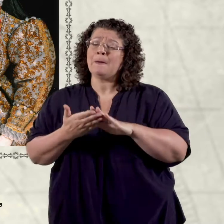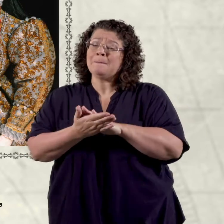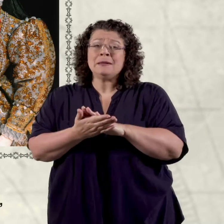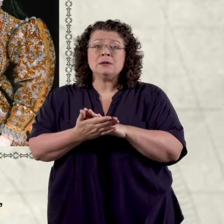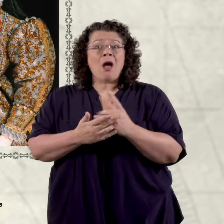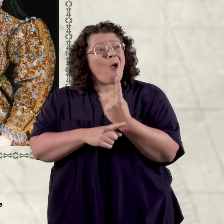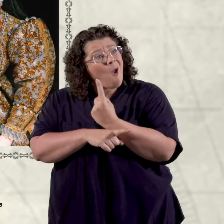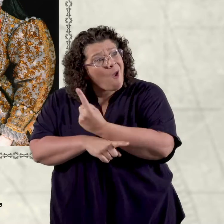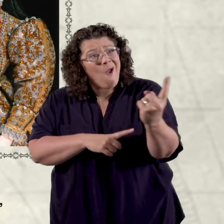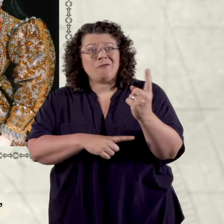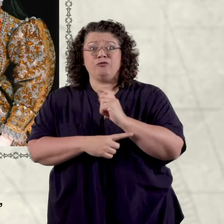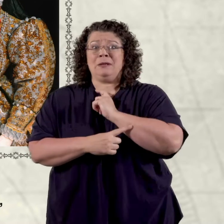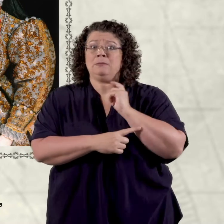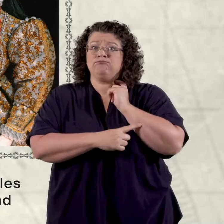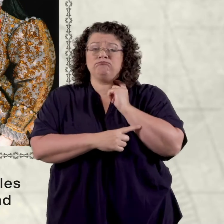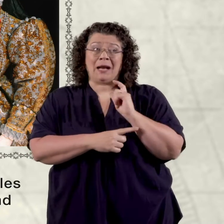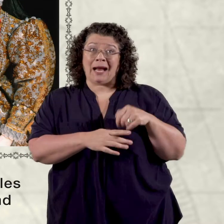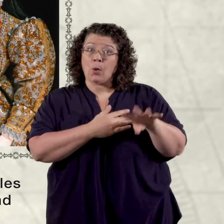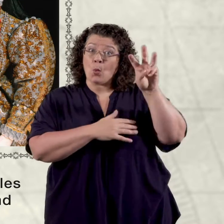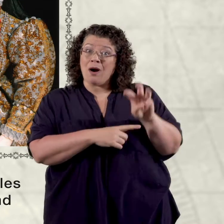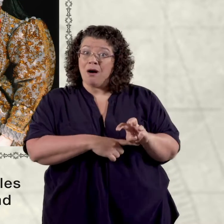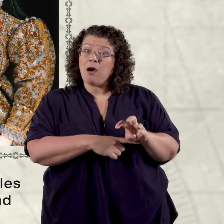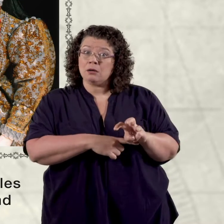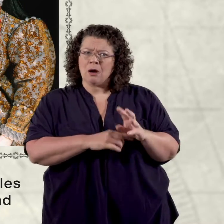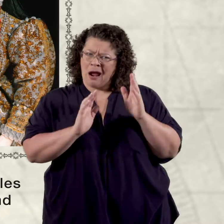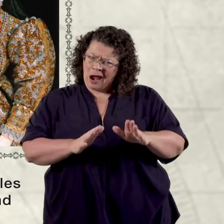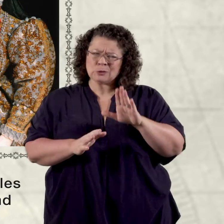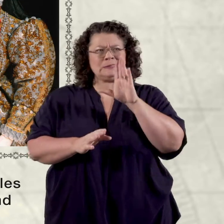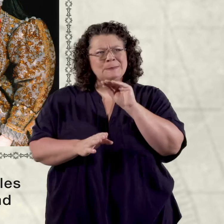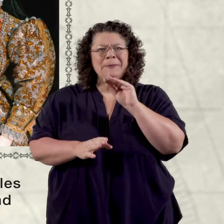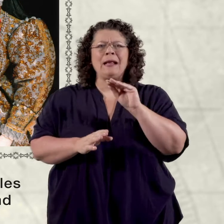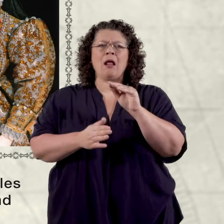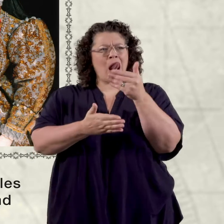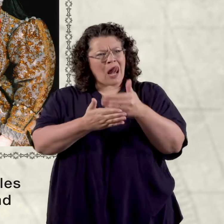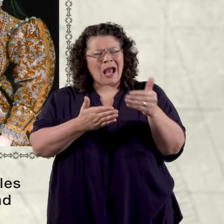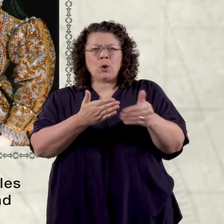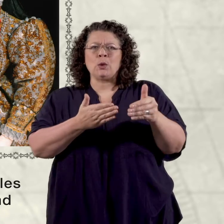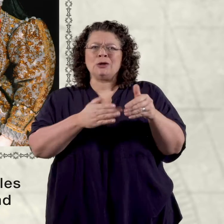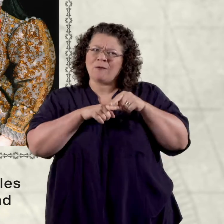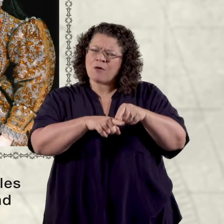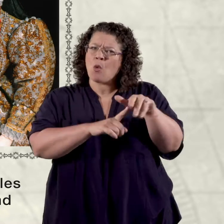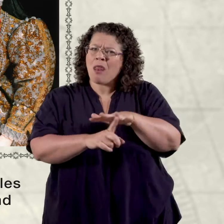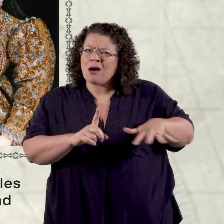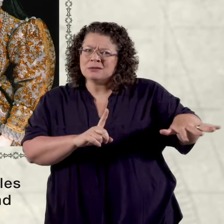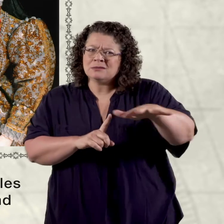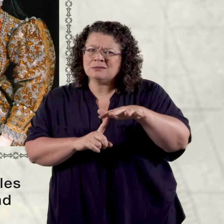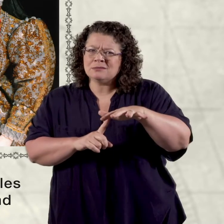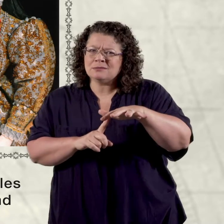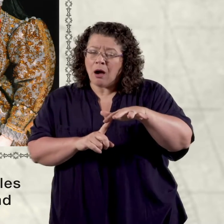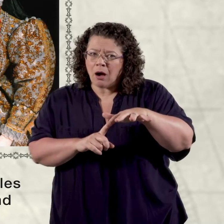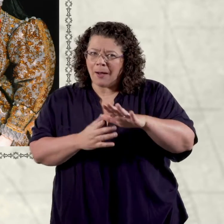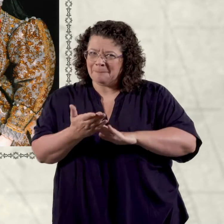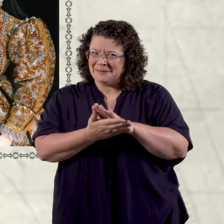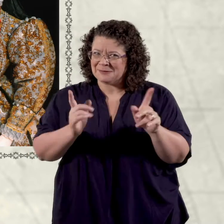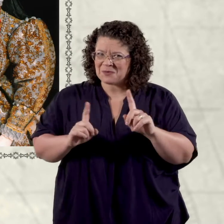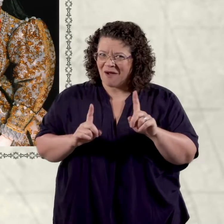the Protestant churches. And so she said that every vicar in Wales had to speak the language of the land,